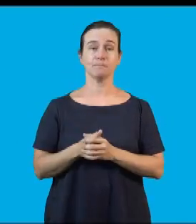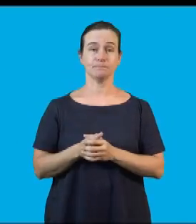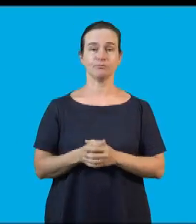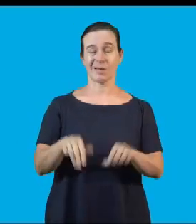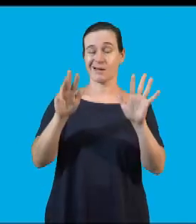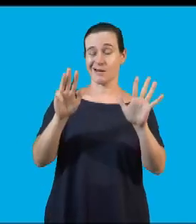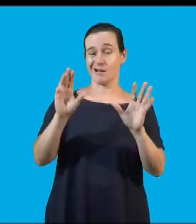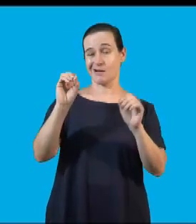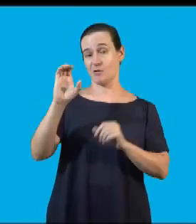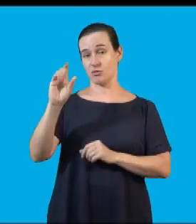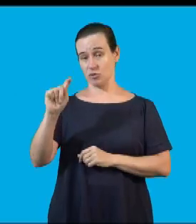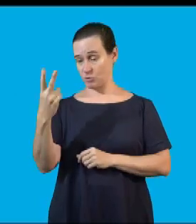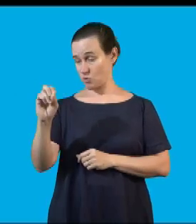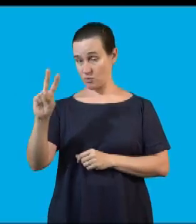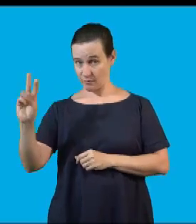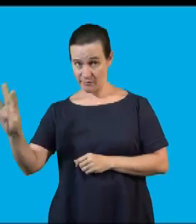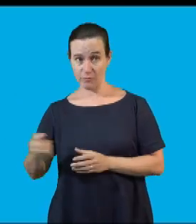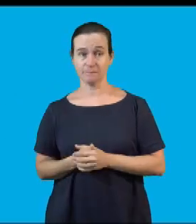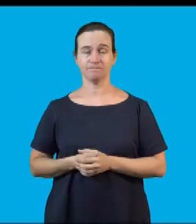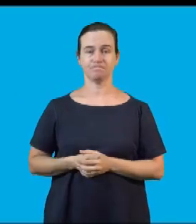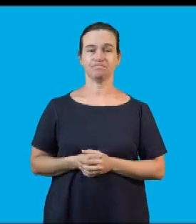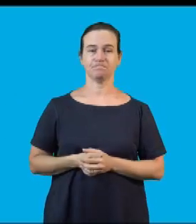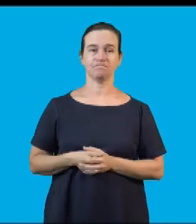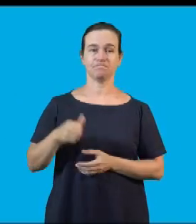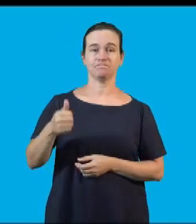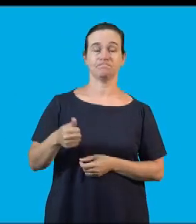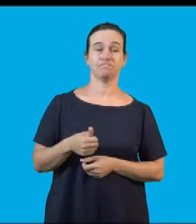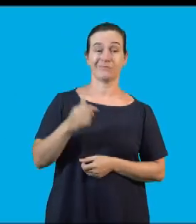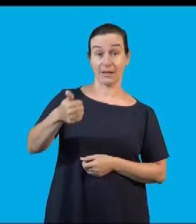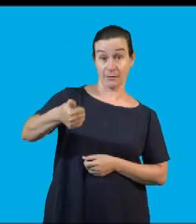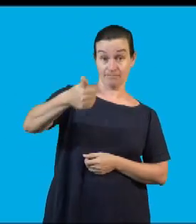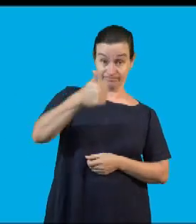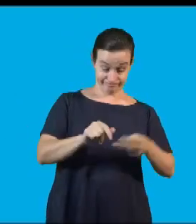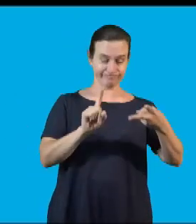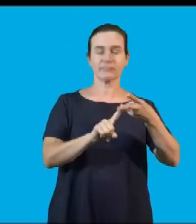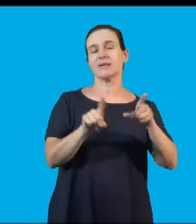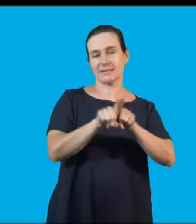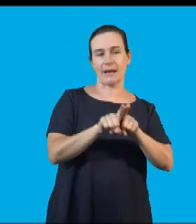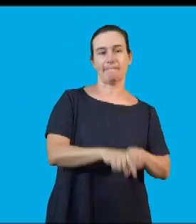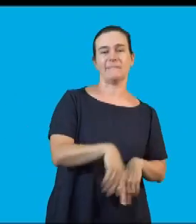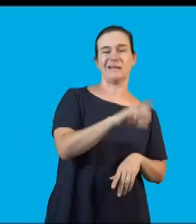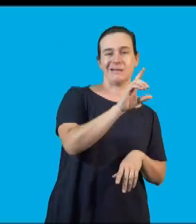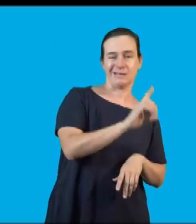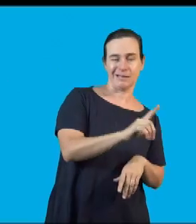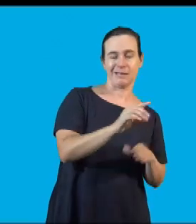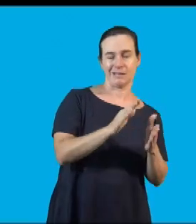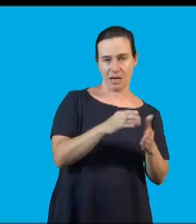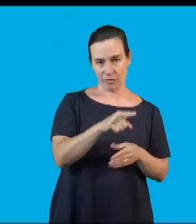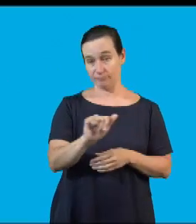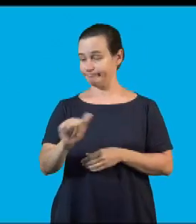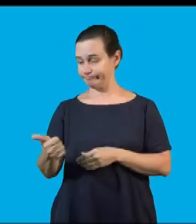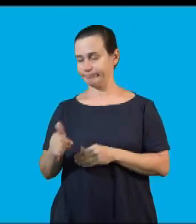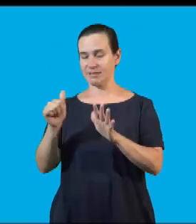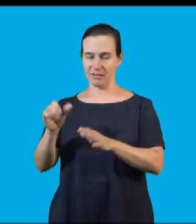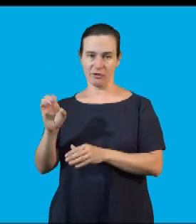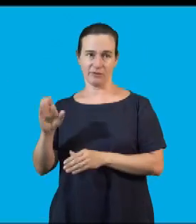date, 9 October 2024. And for the second entry, the same. Tomorrow is the